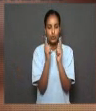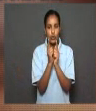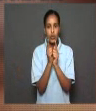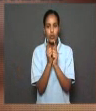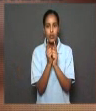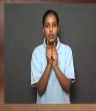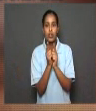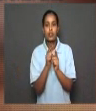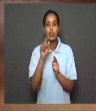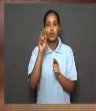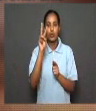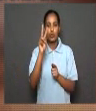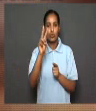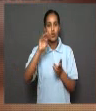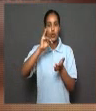two nuclei.